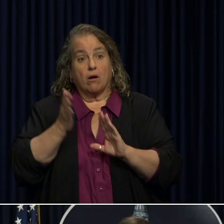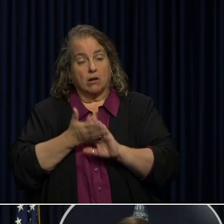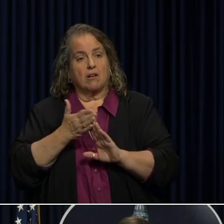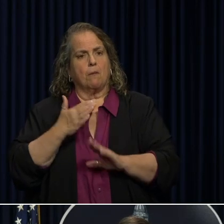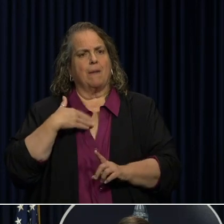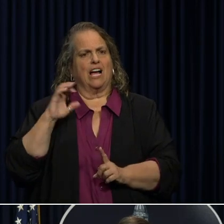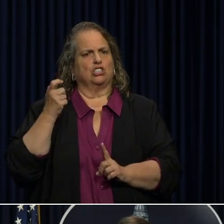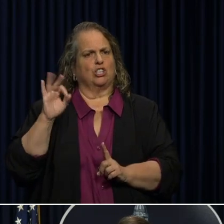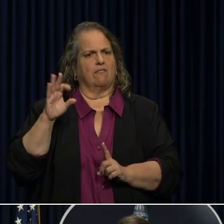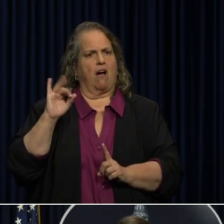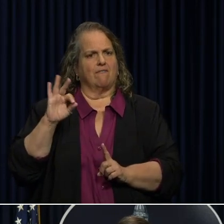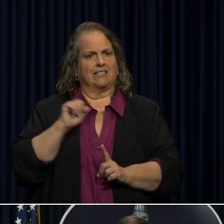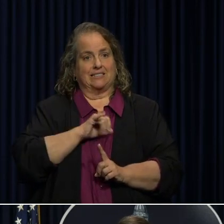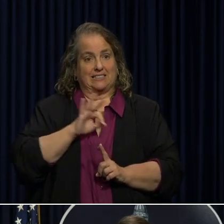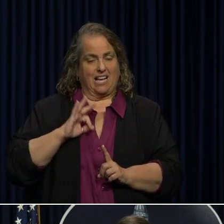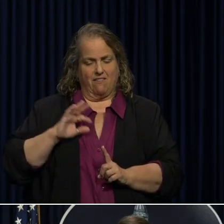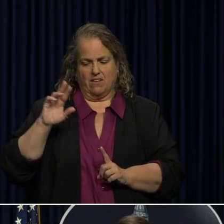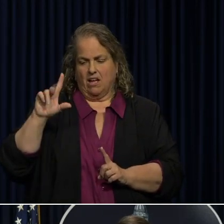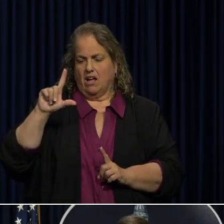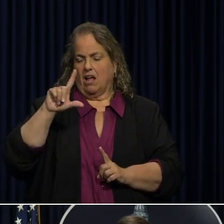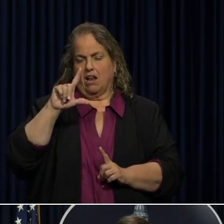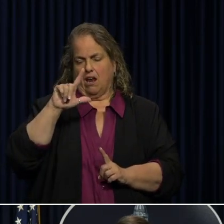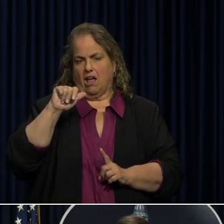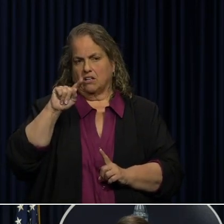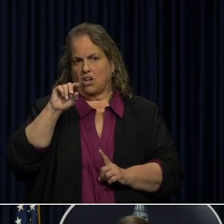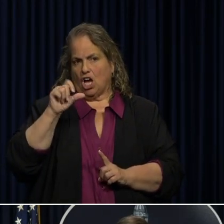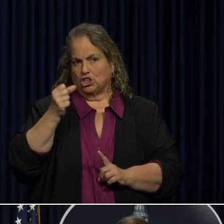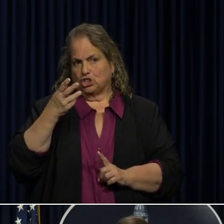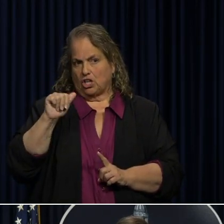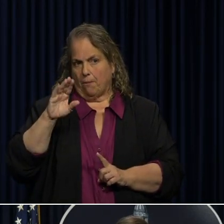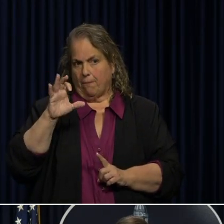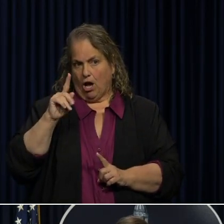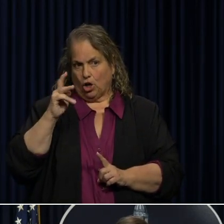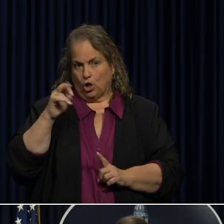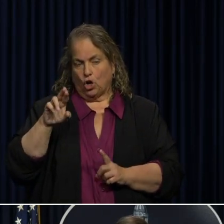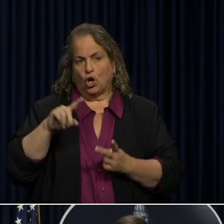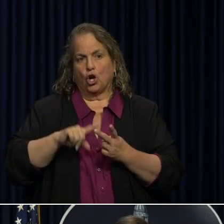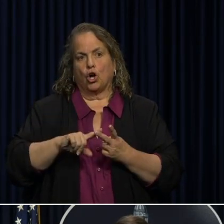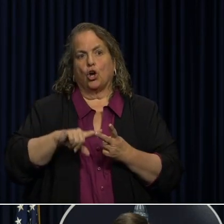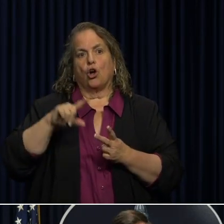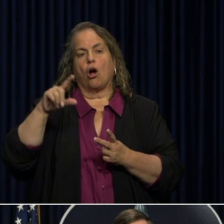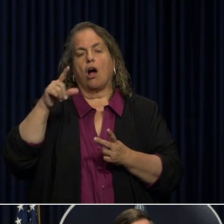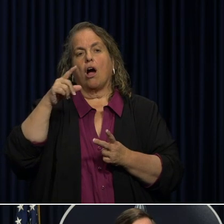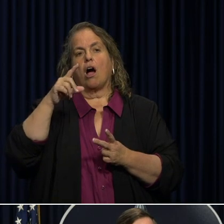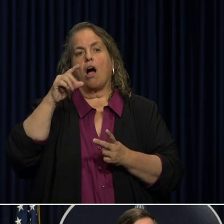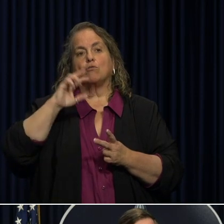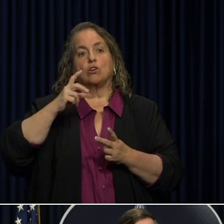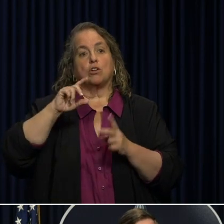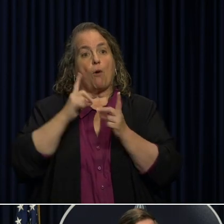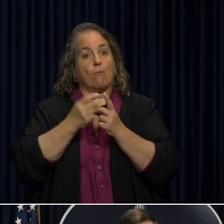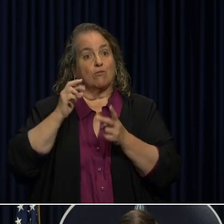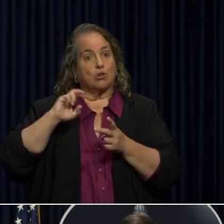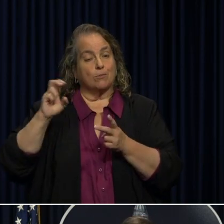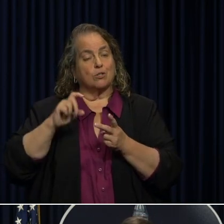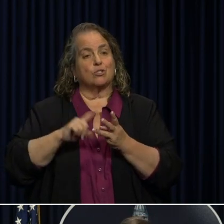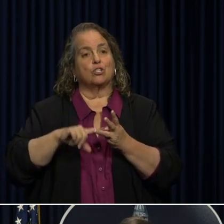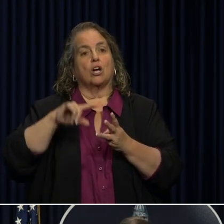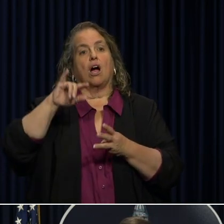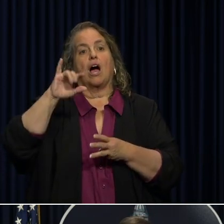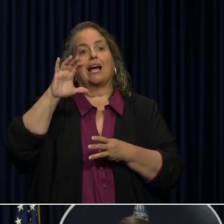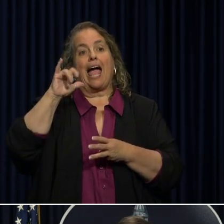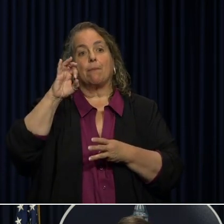Buckner, Jim Gray, our Transportation Cabinet Secretary, Larry Hayes, our Economic Development Cabinet